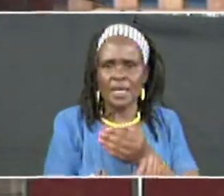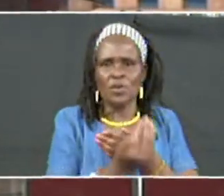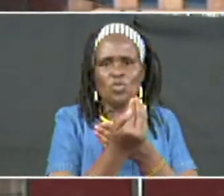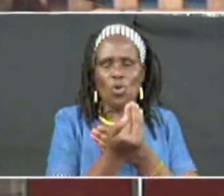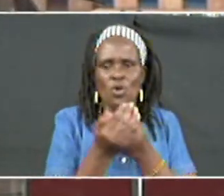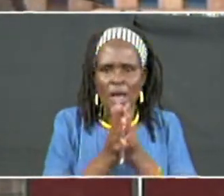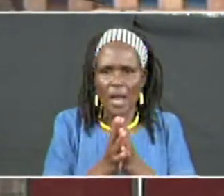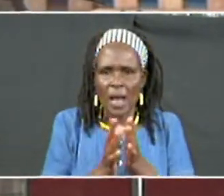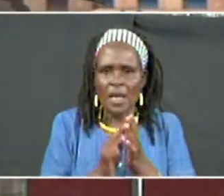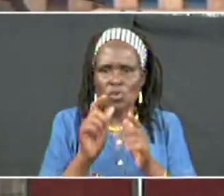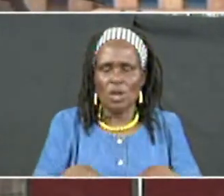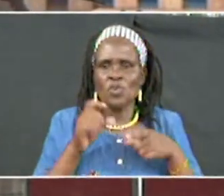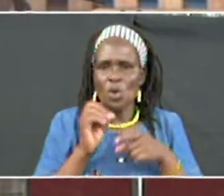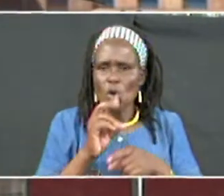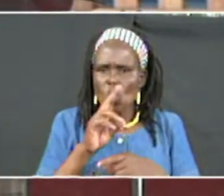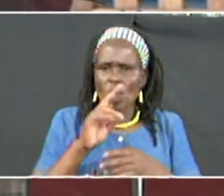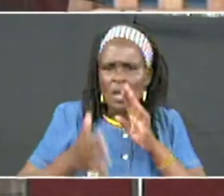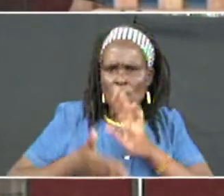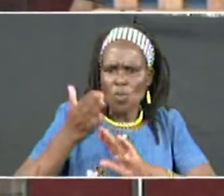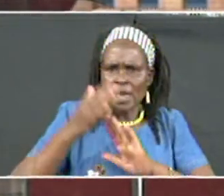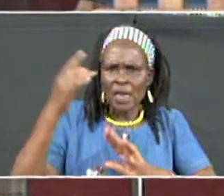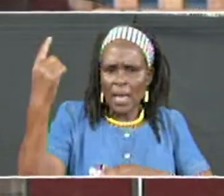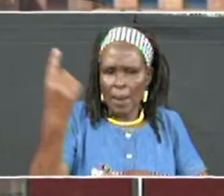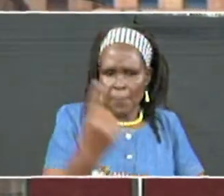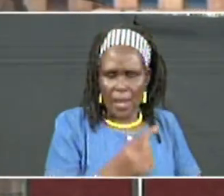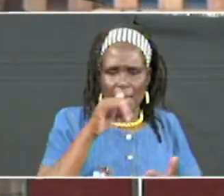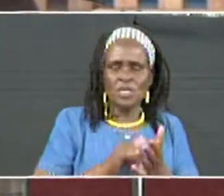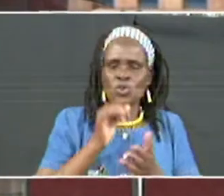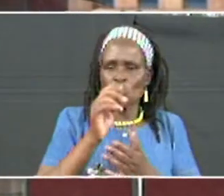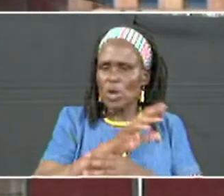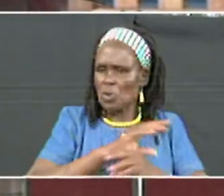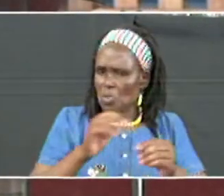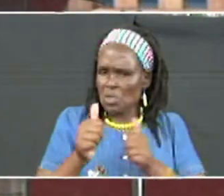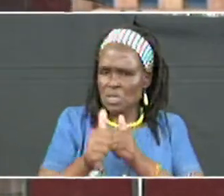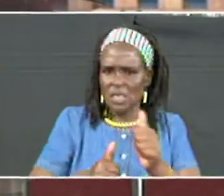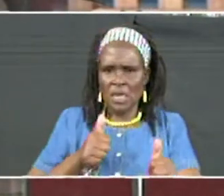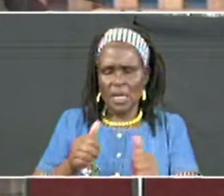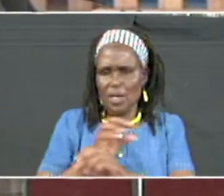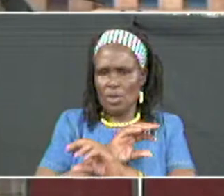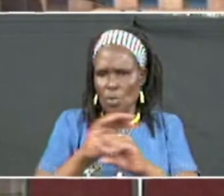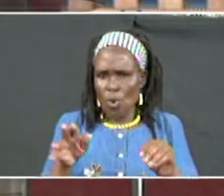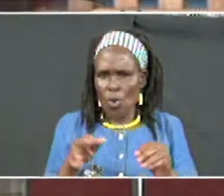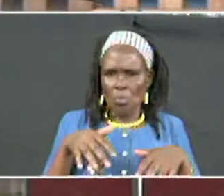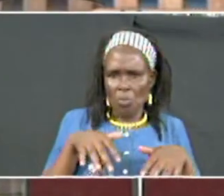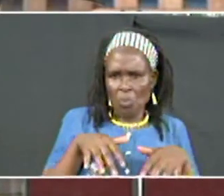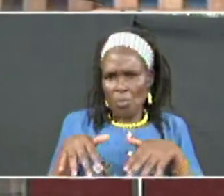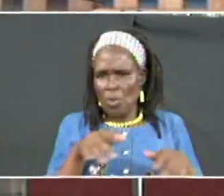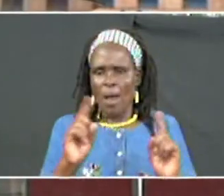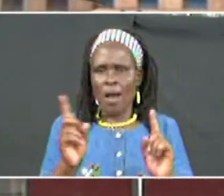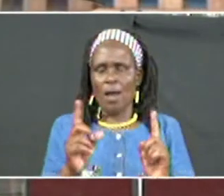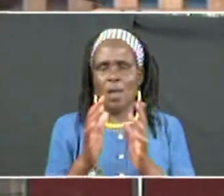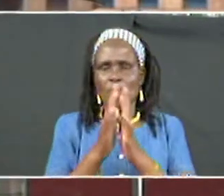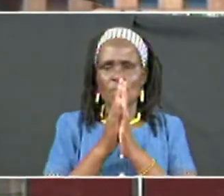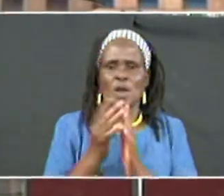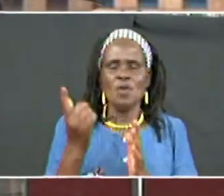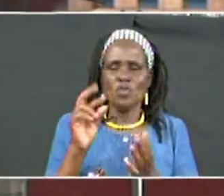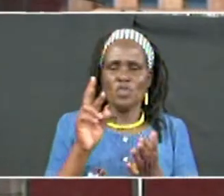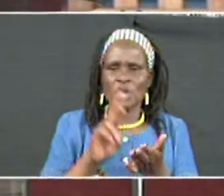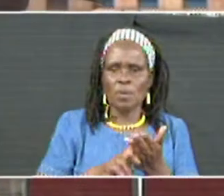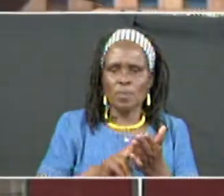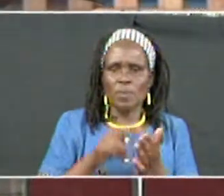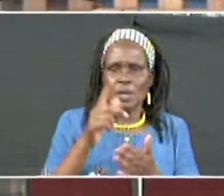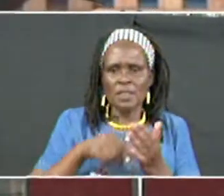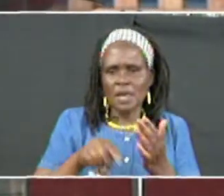quickly appear. It will not delay. It will not tarry. I pray that the reprieve that the Lord will cause